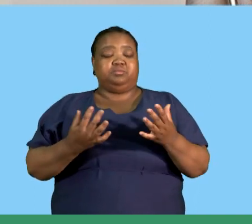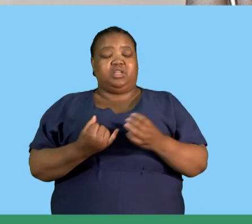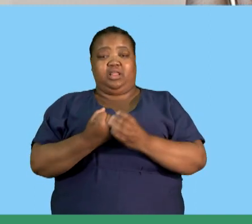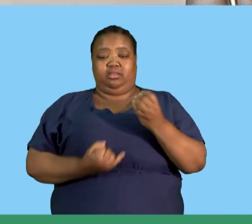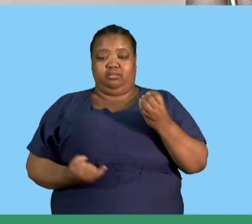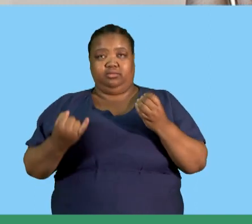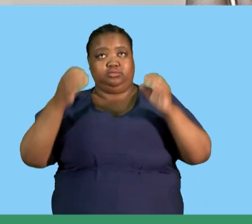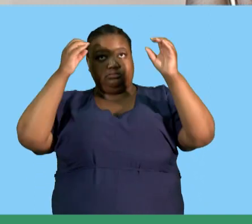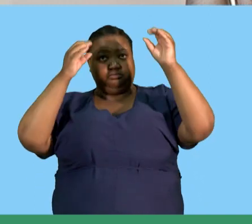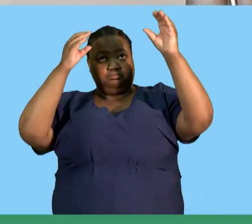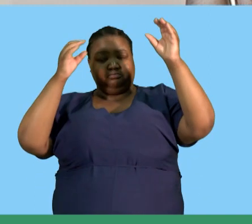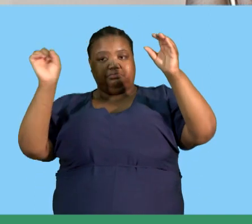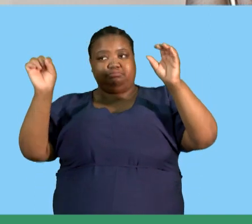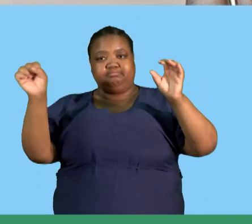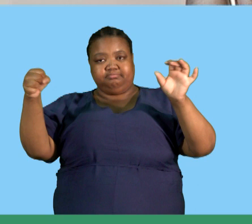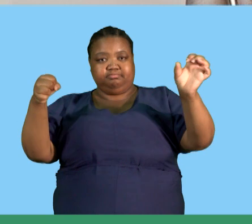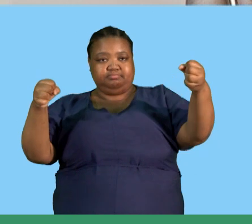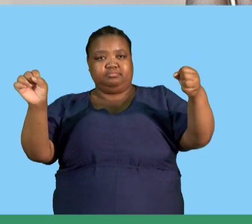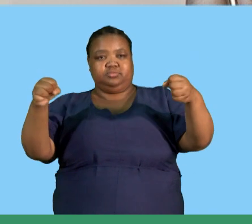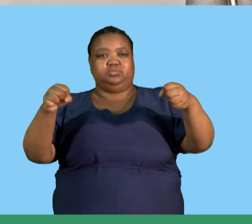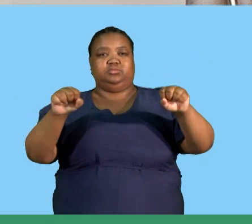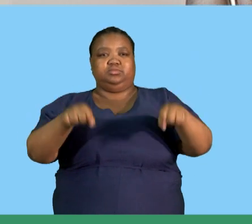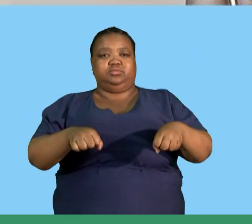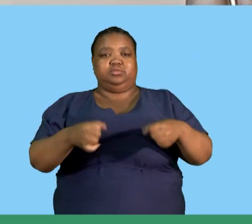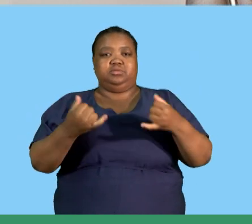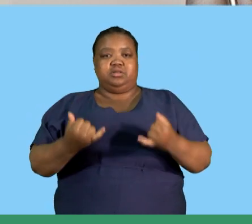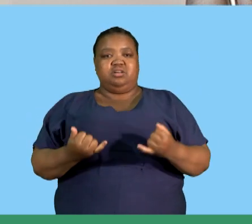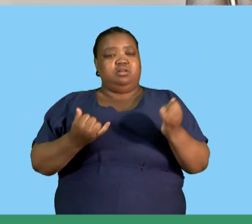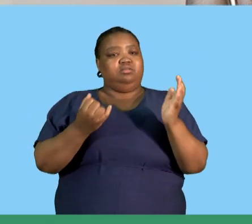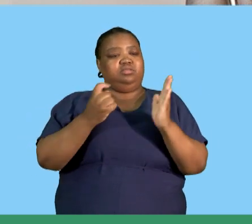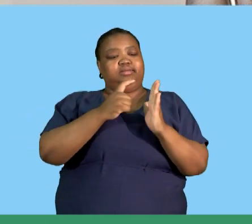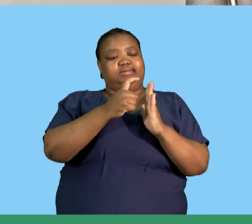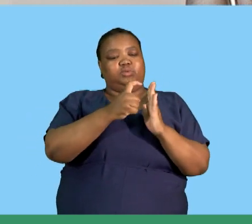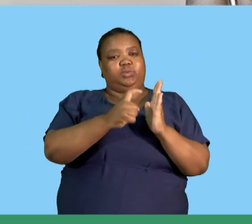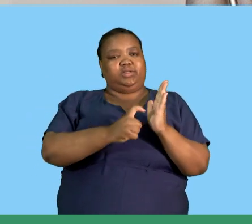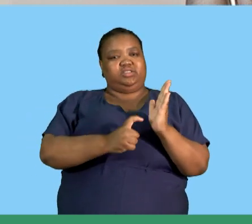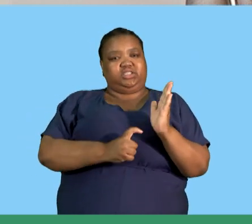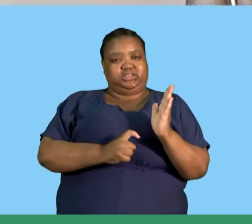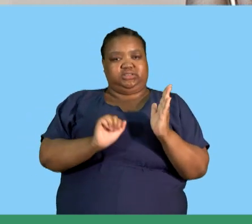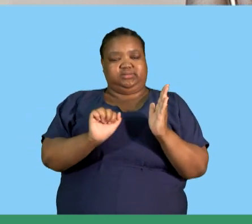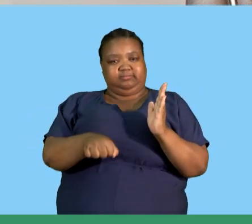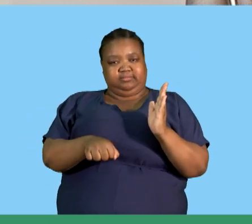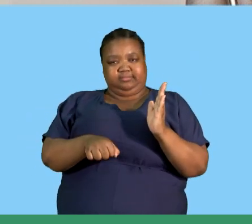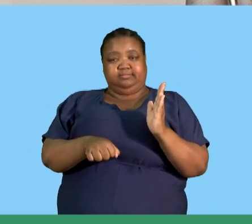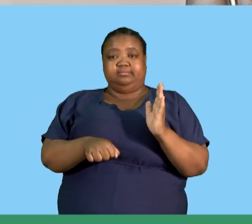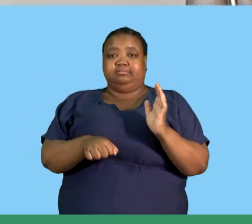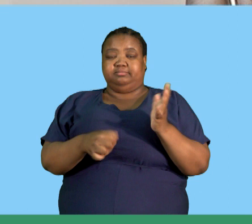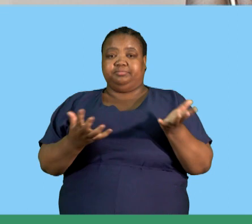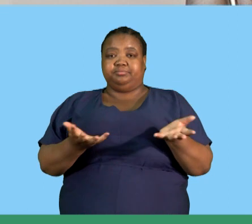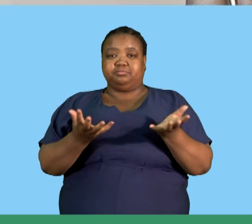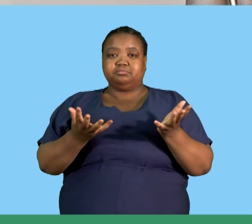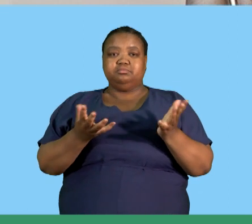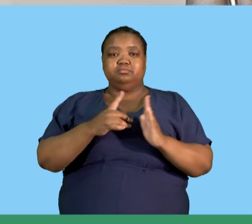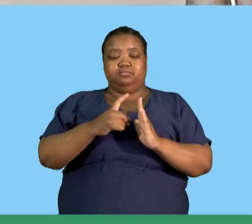contacted individually. Then we're going to design a questionnaire. This is another keyword, which consists of